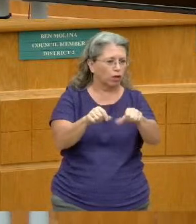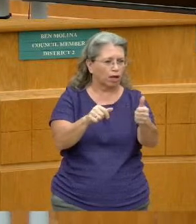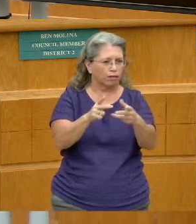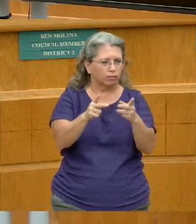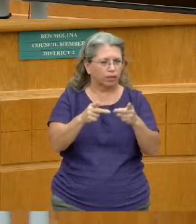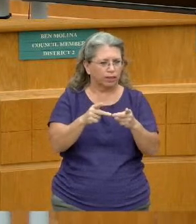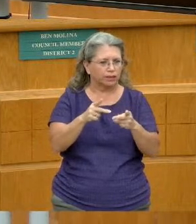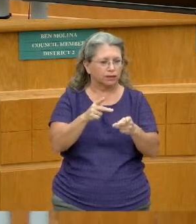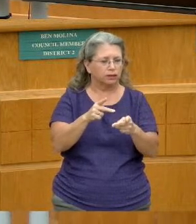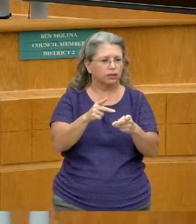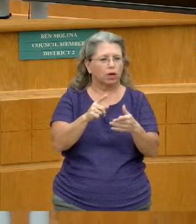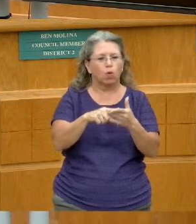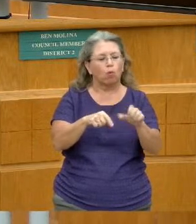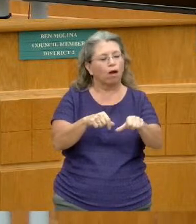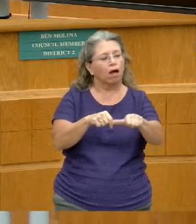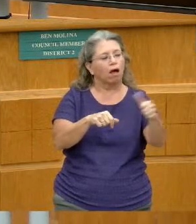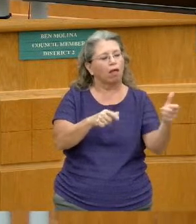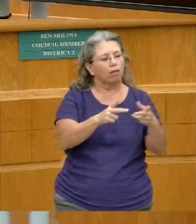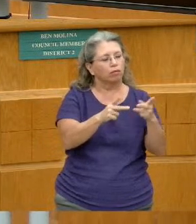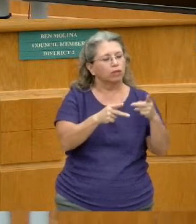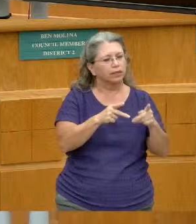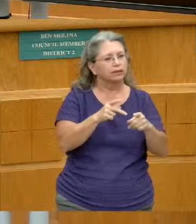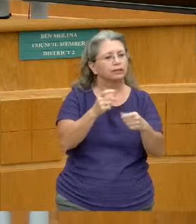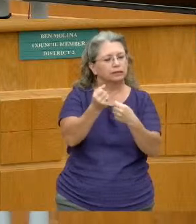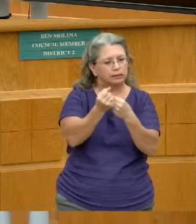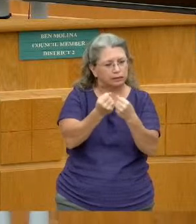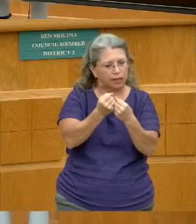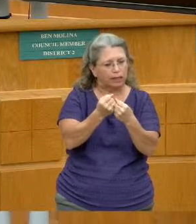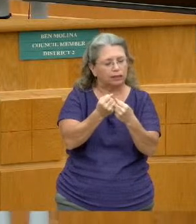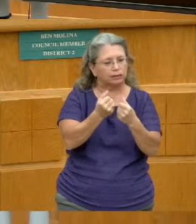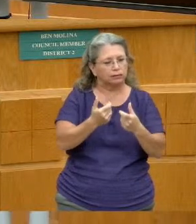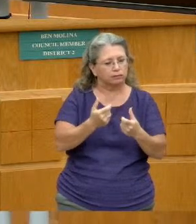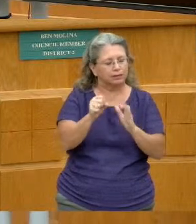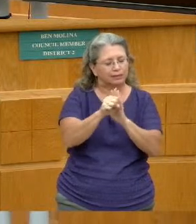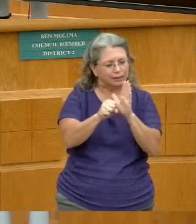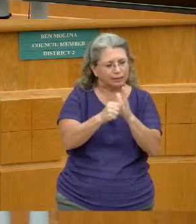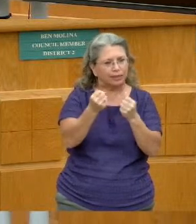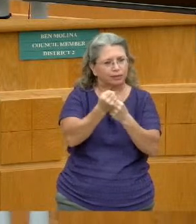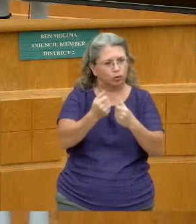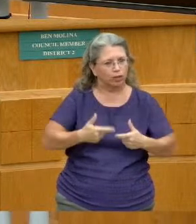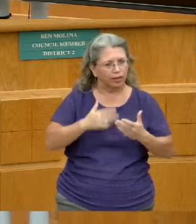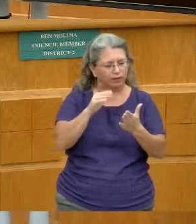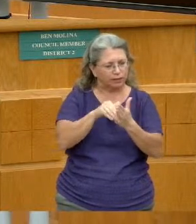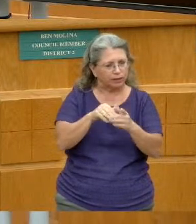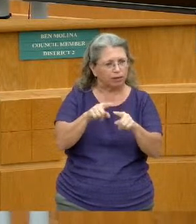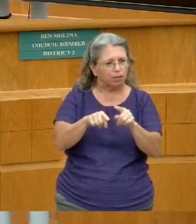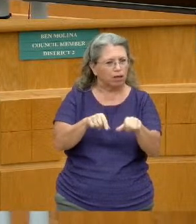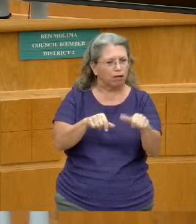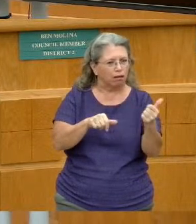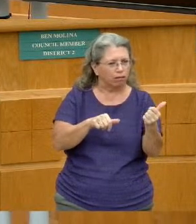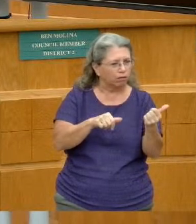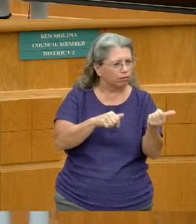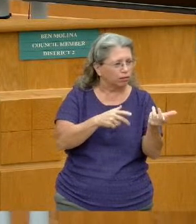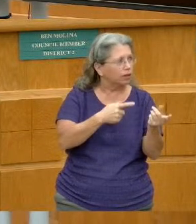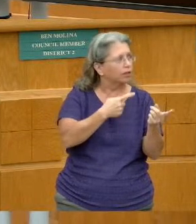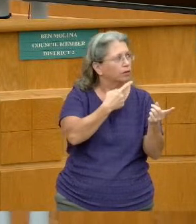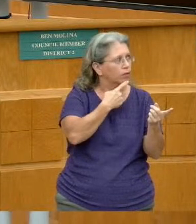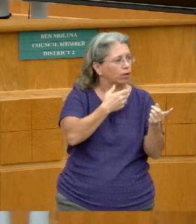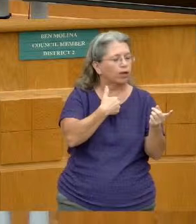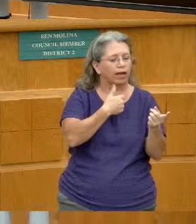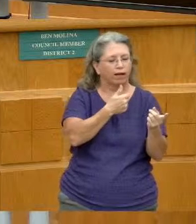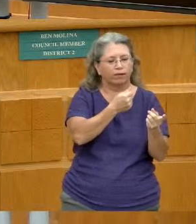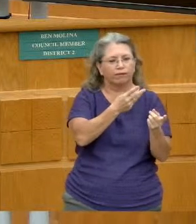other facilities are there that we need to be aware of? Right, the nursing homes. So we have several outbreaks taking place